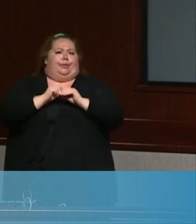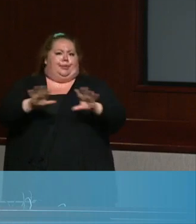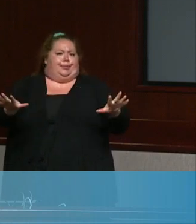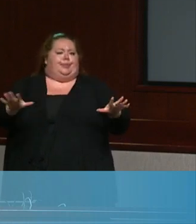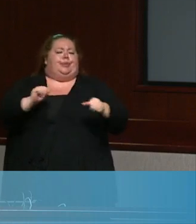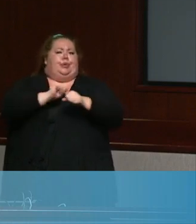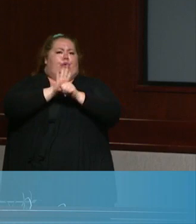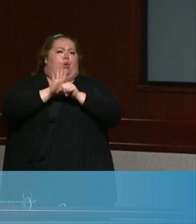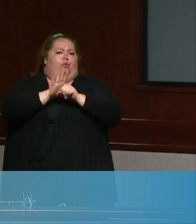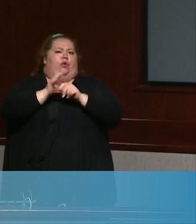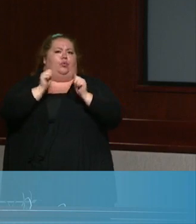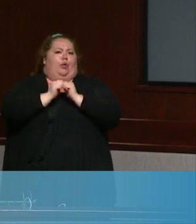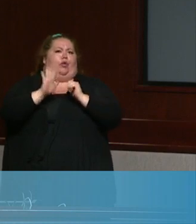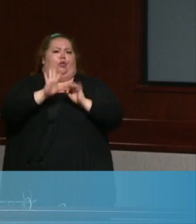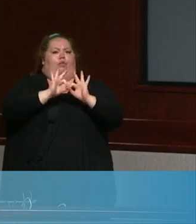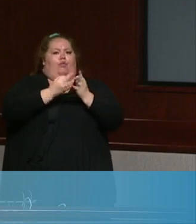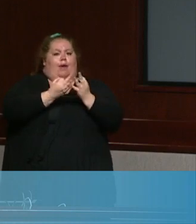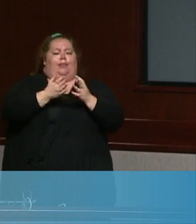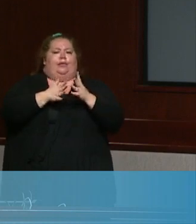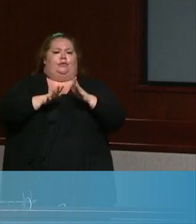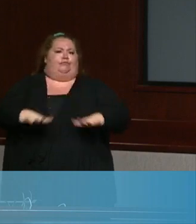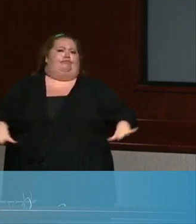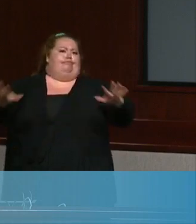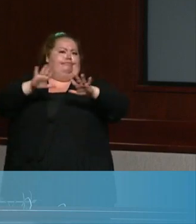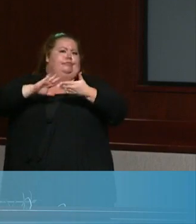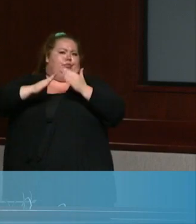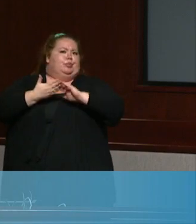throughout our entire community.